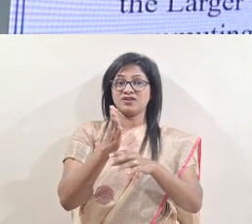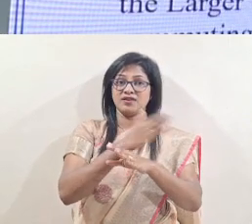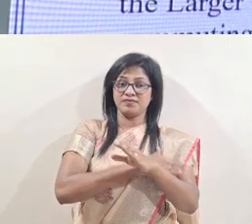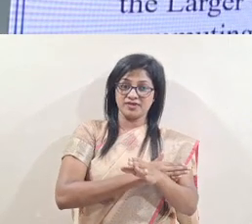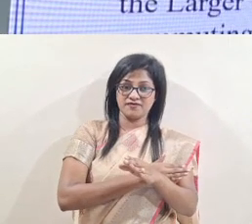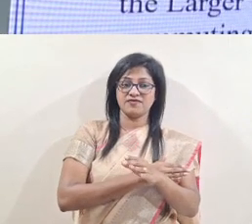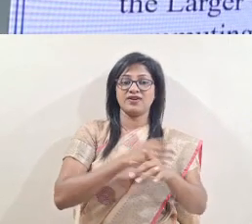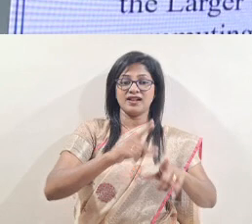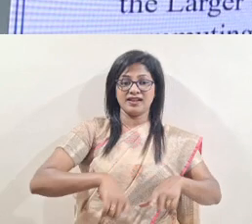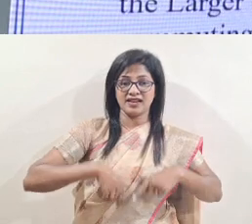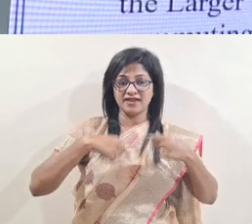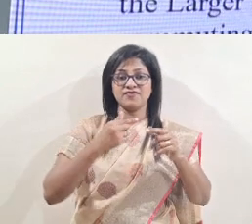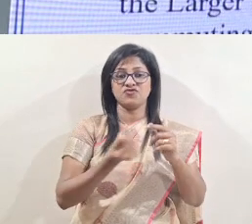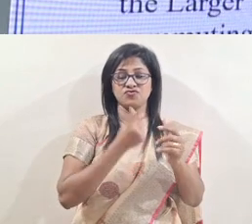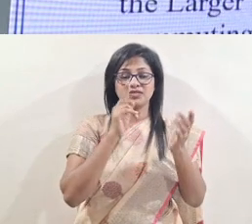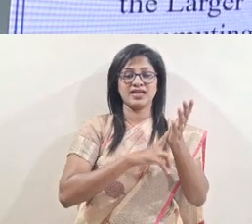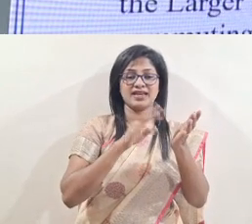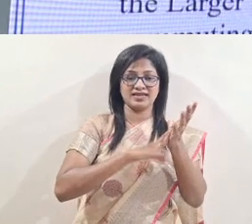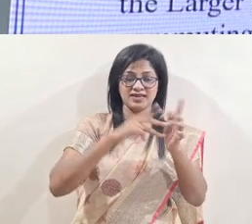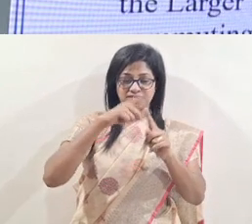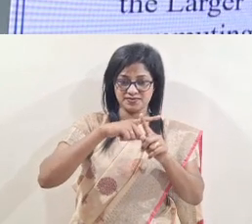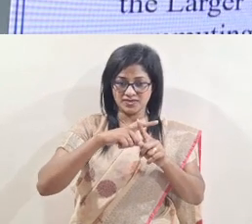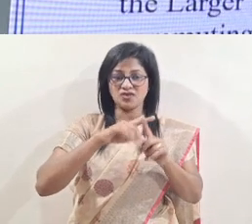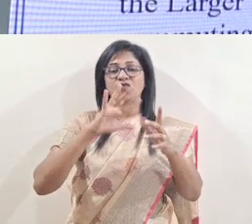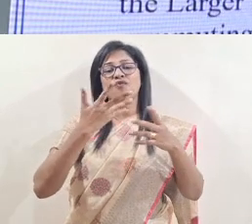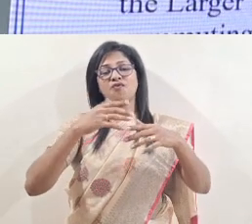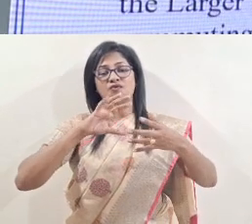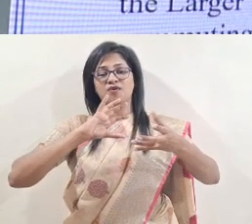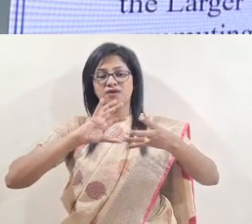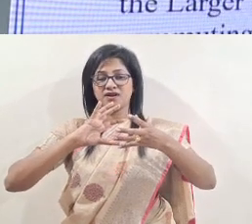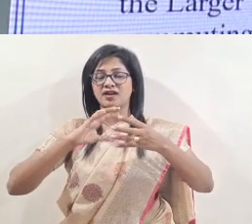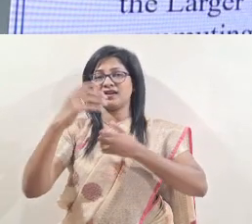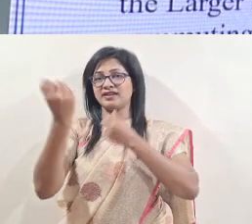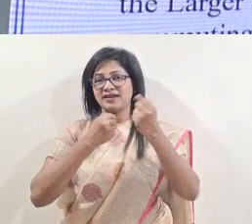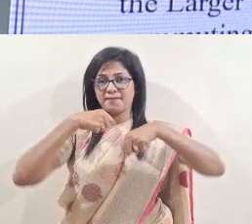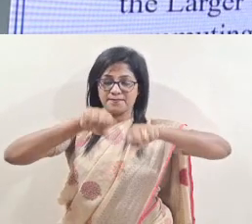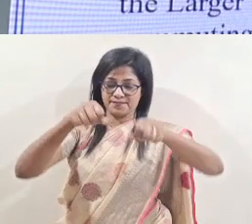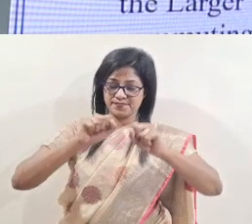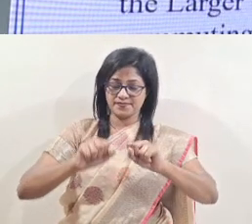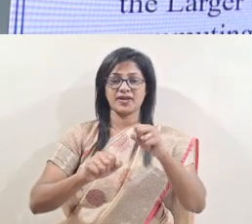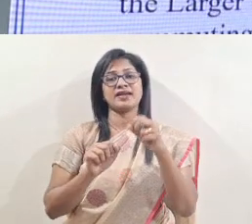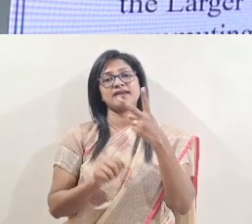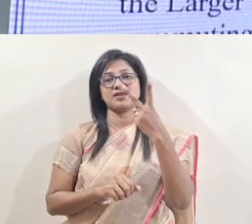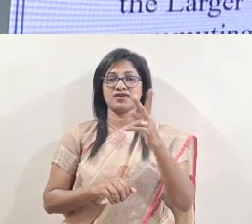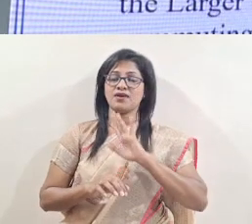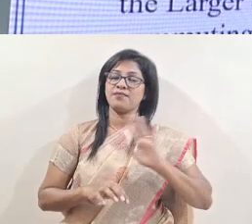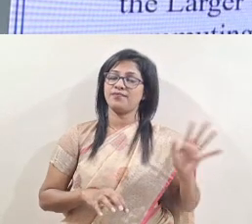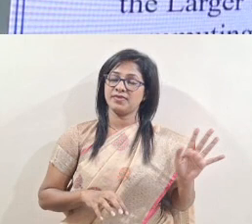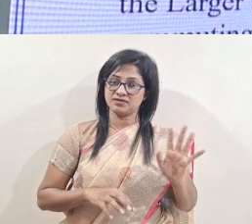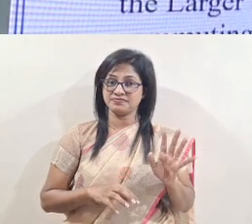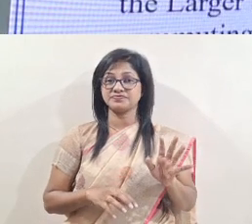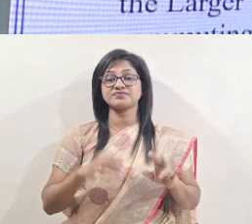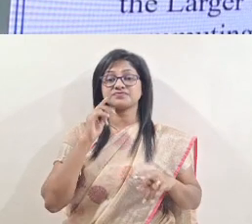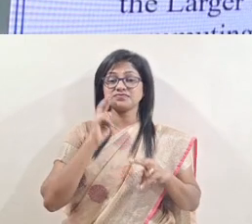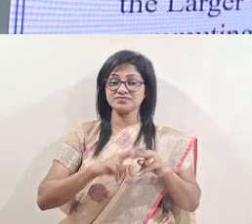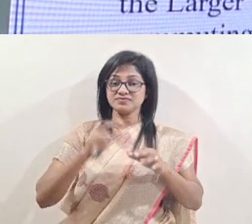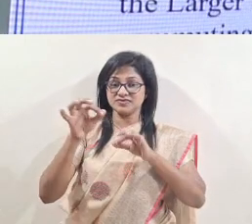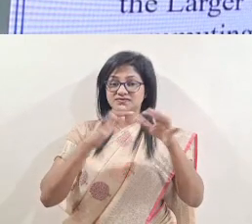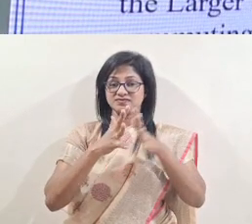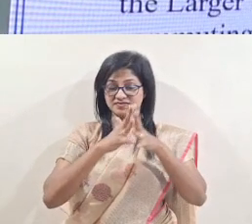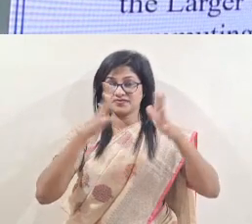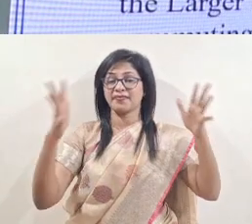of using NMT motorized two-wheeler. So if the city is larger in population, the people have less likely